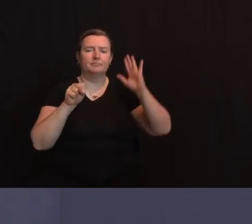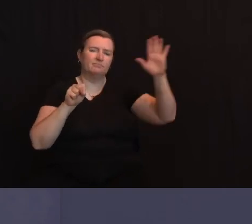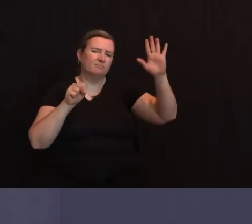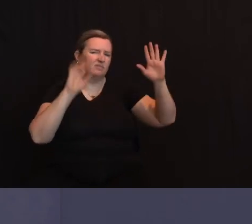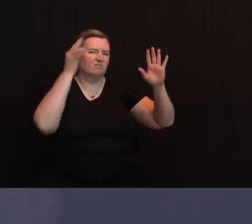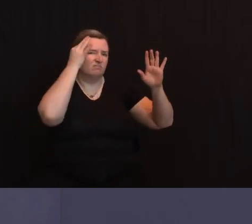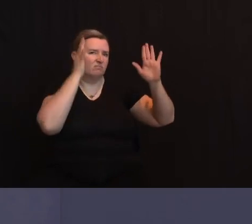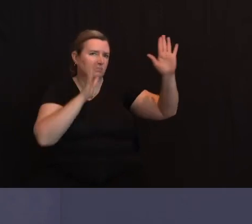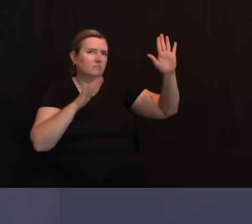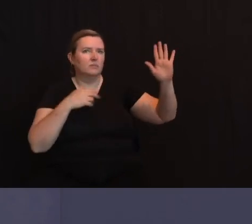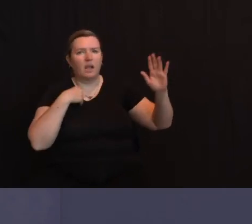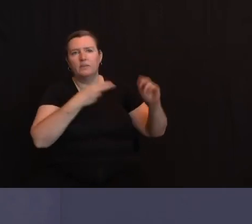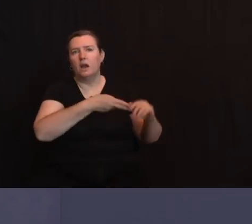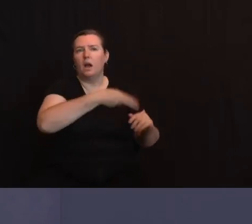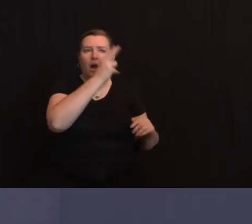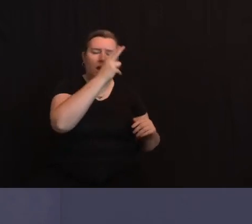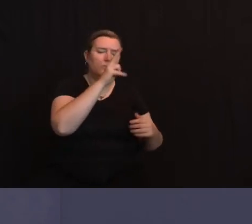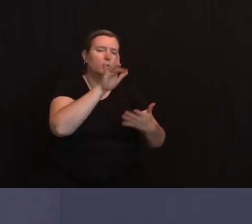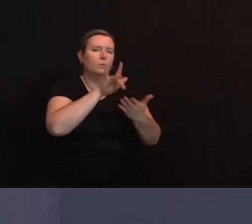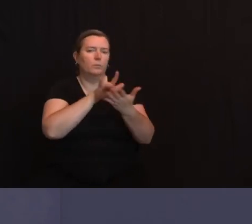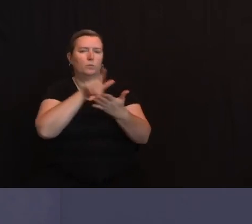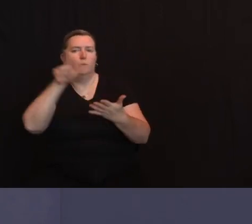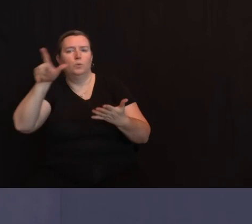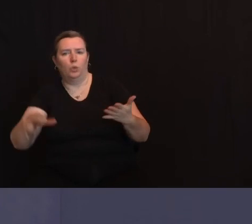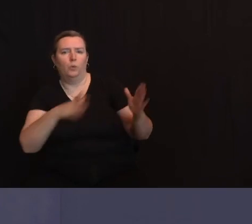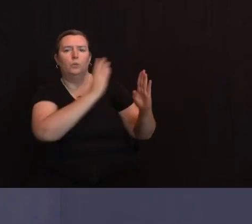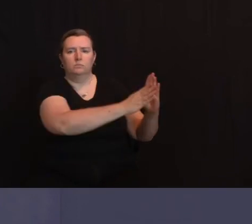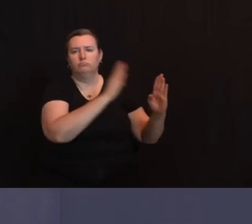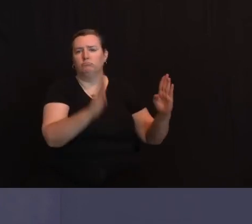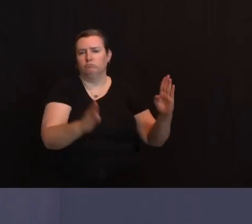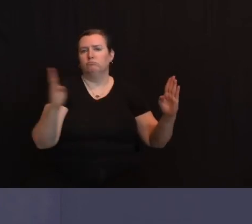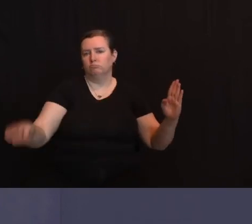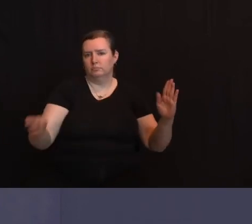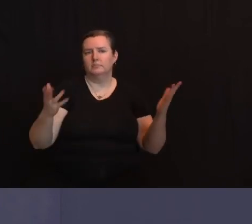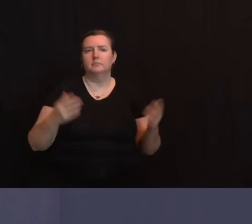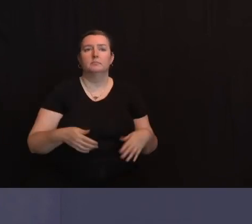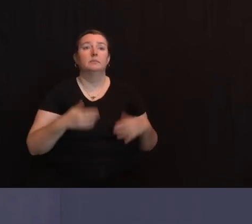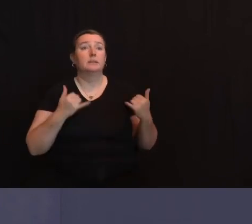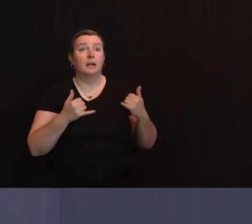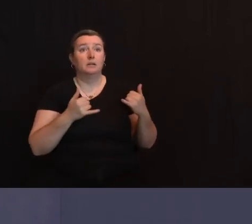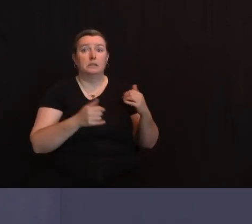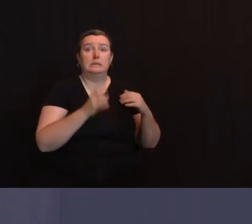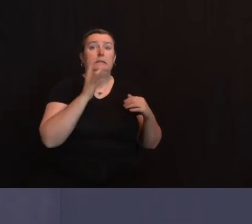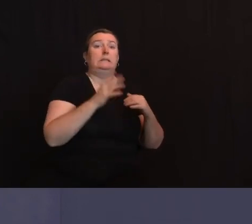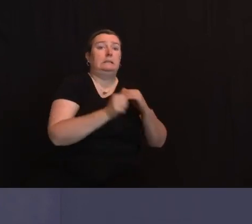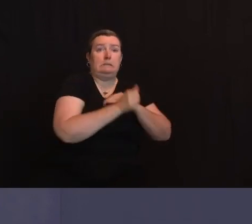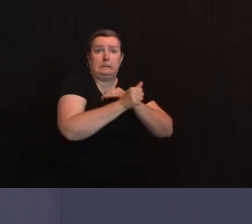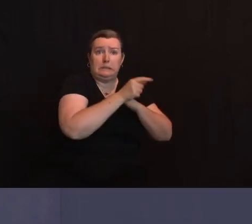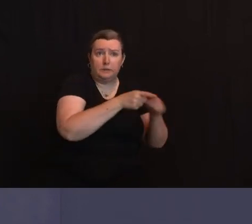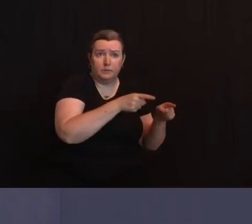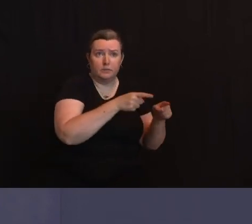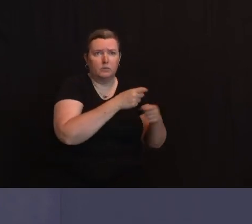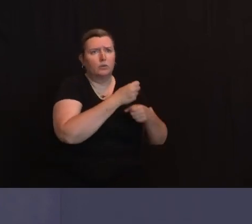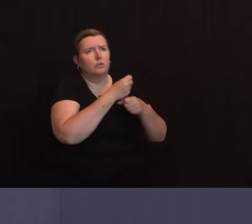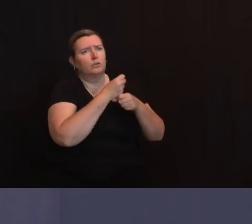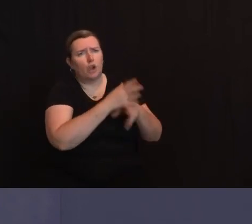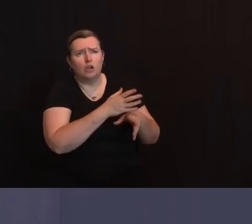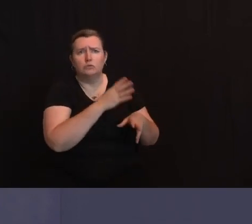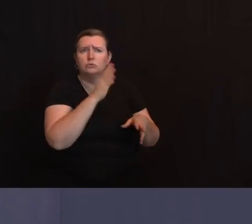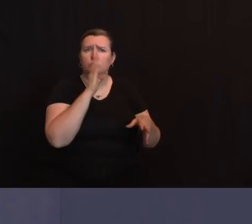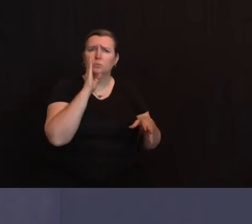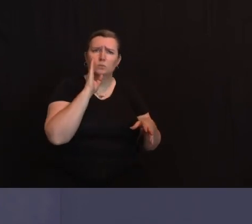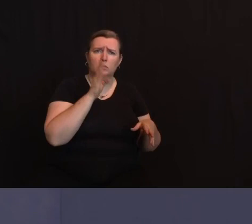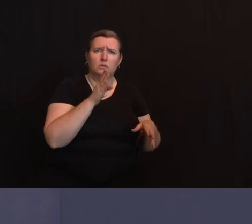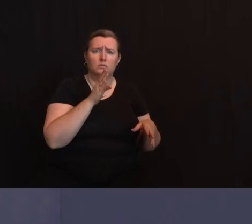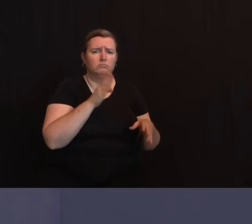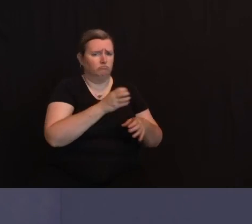low. An immediate jeopardy complaint is one that either has caused or is likely to cause serious